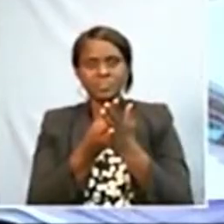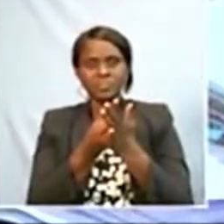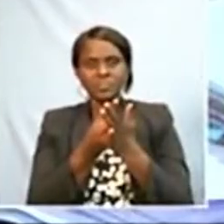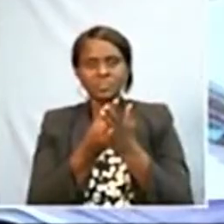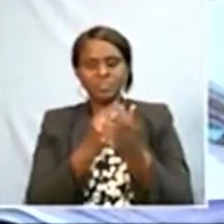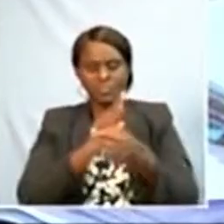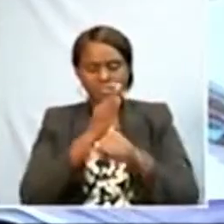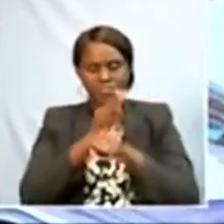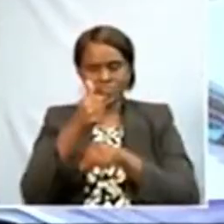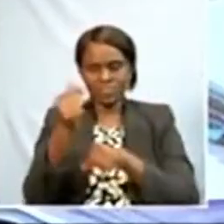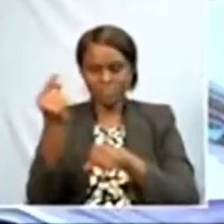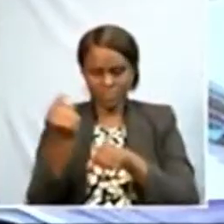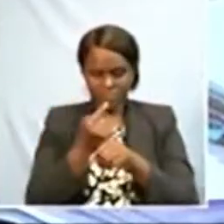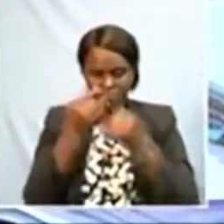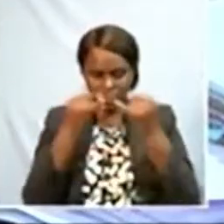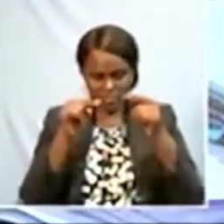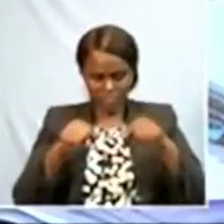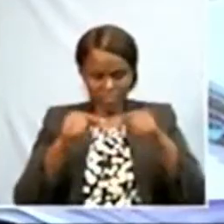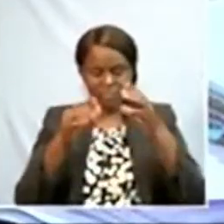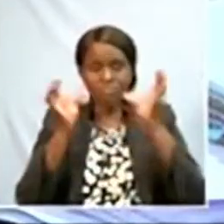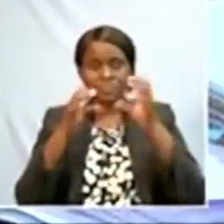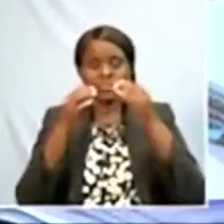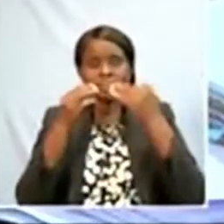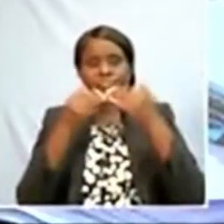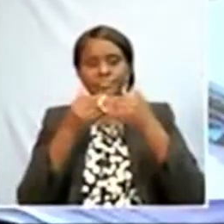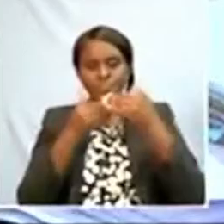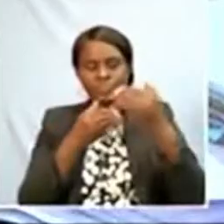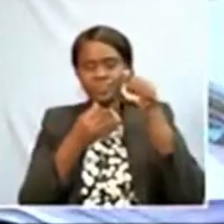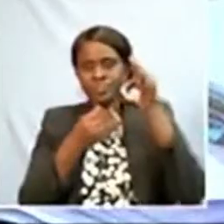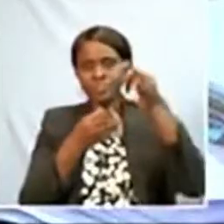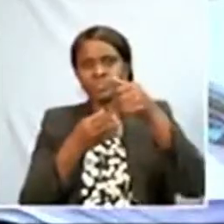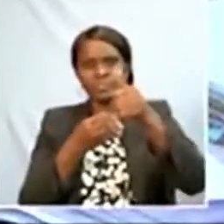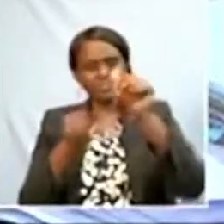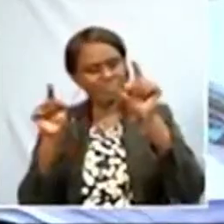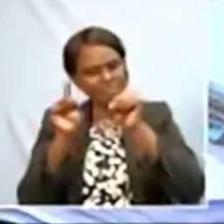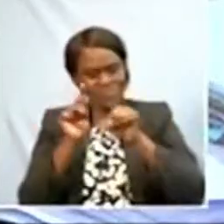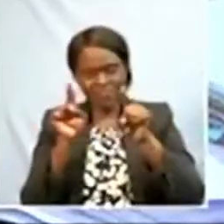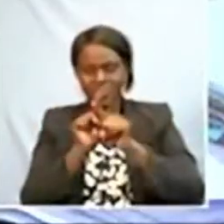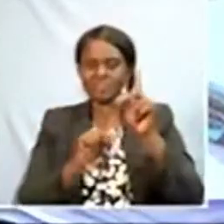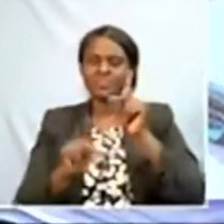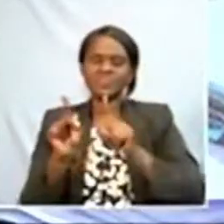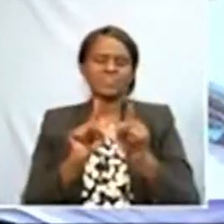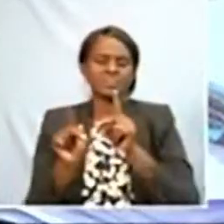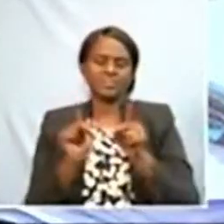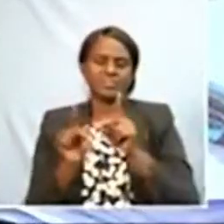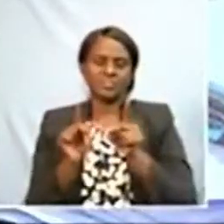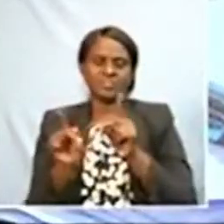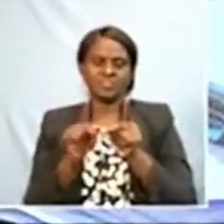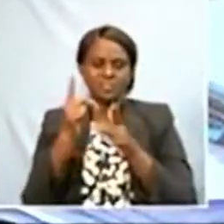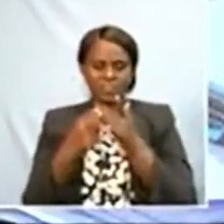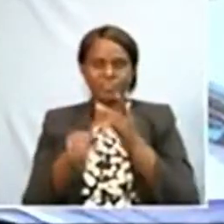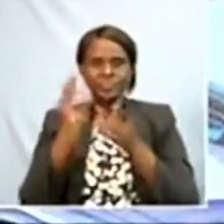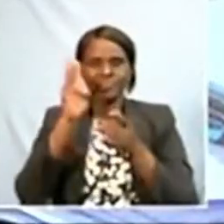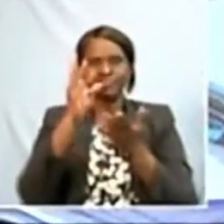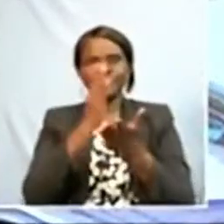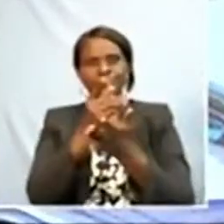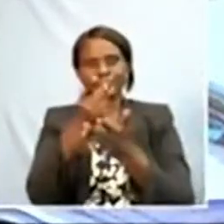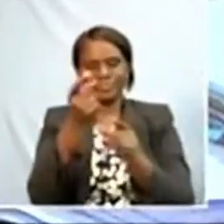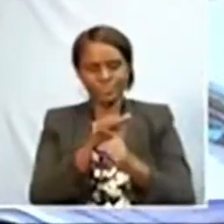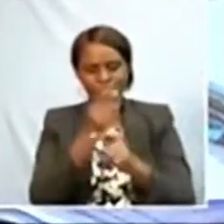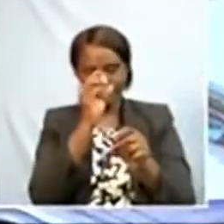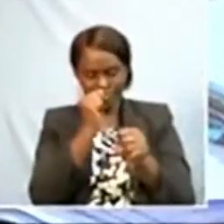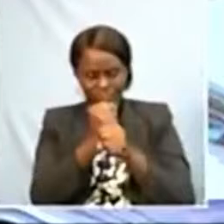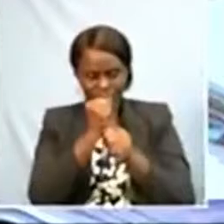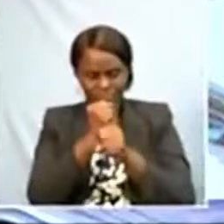Then you come and tell this committee going forward, we are going. You are the same people. What will stop you from doing